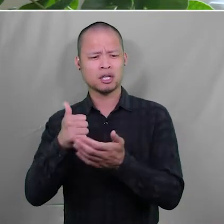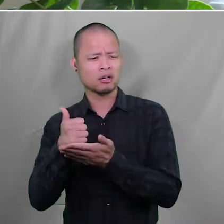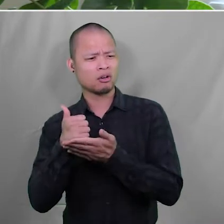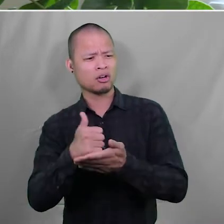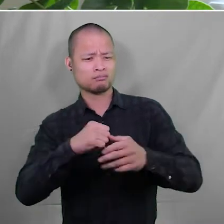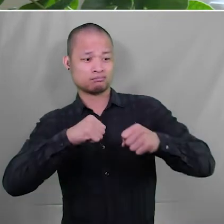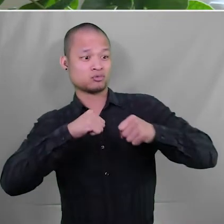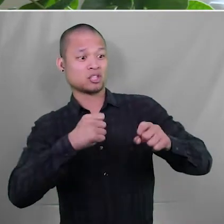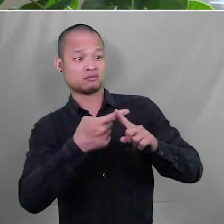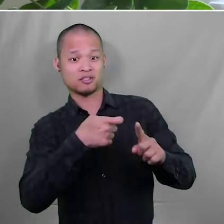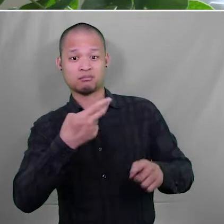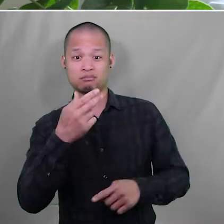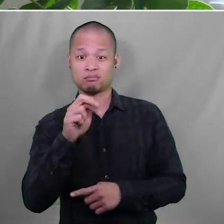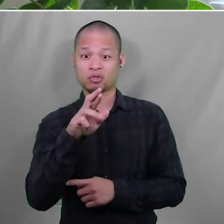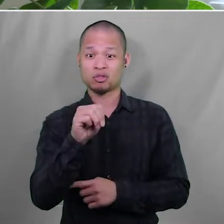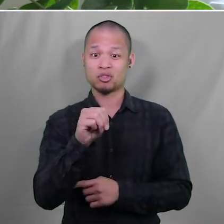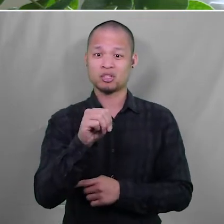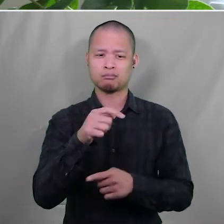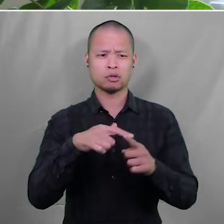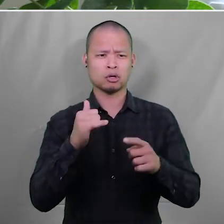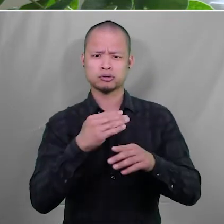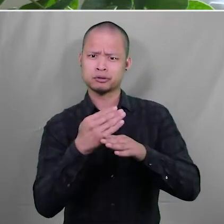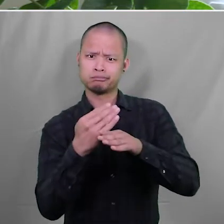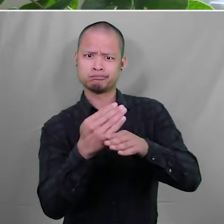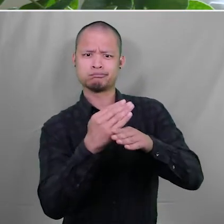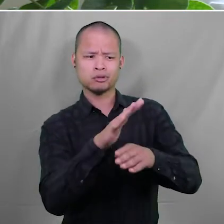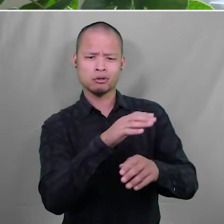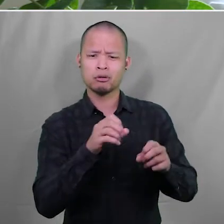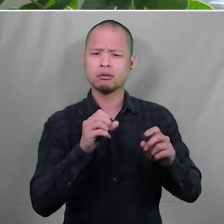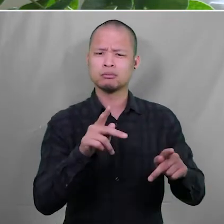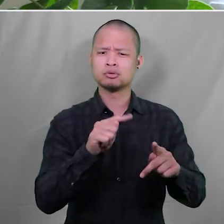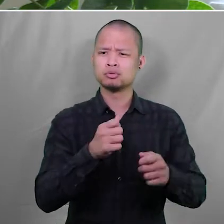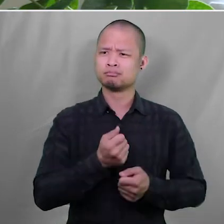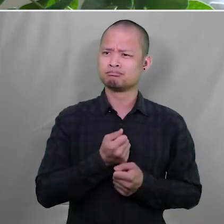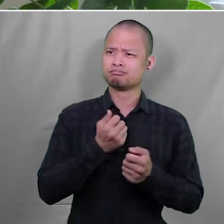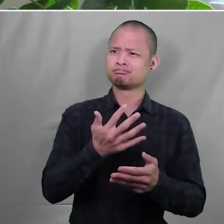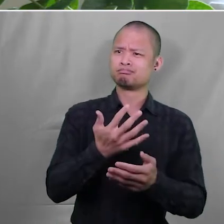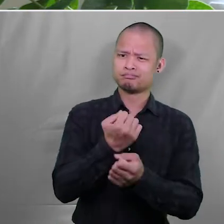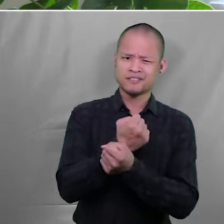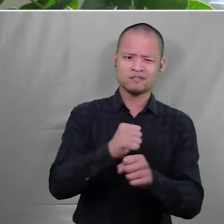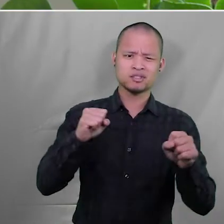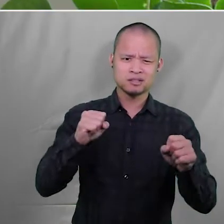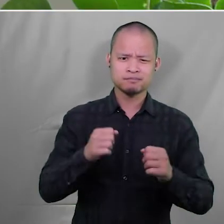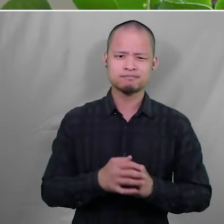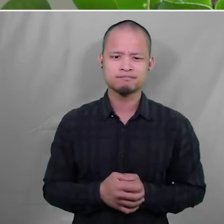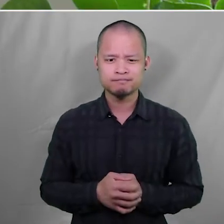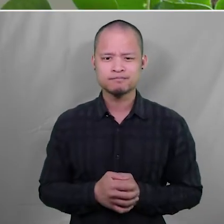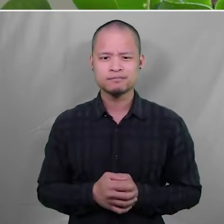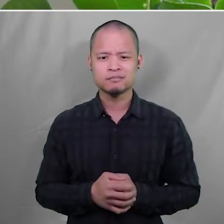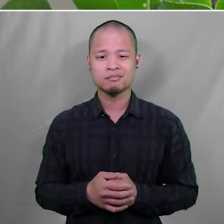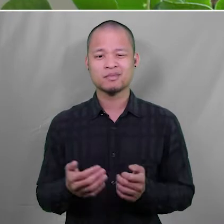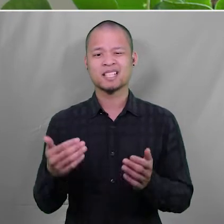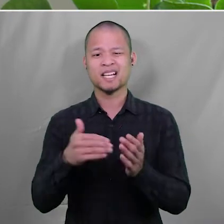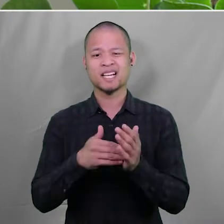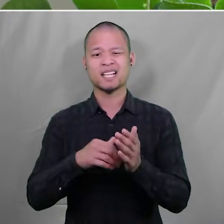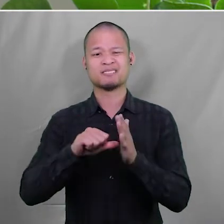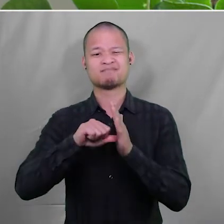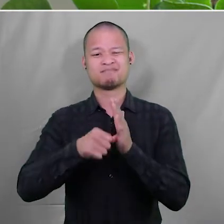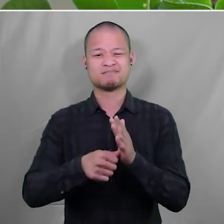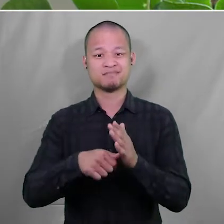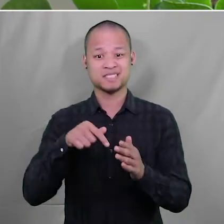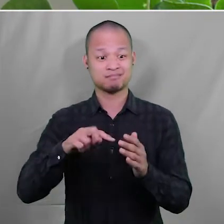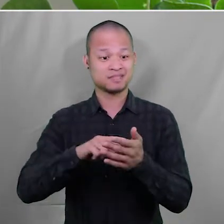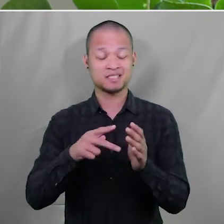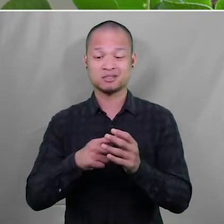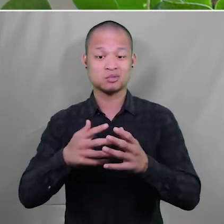from harm, but also shield them from the opportunity to exercise control over their lives. And so again, all of this means is